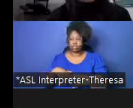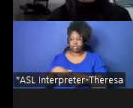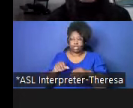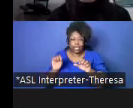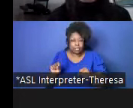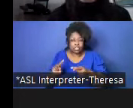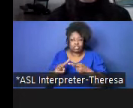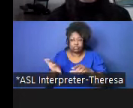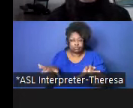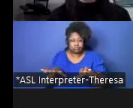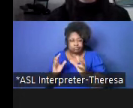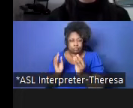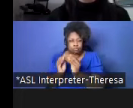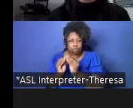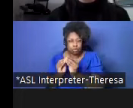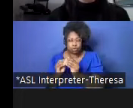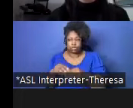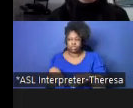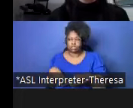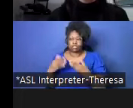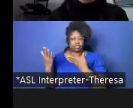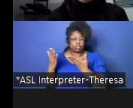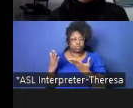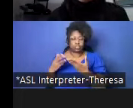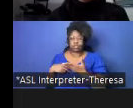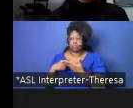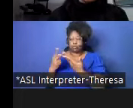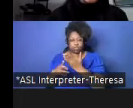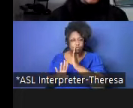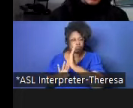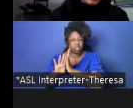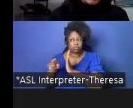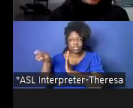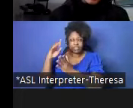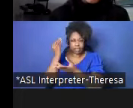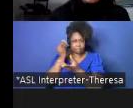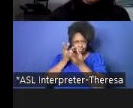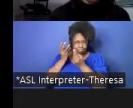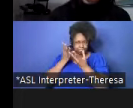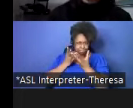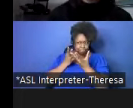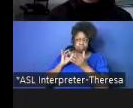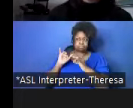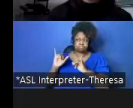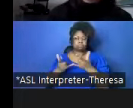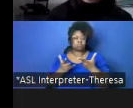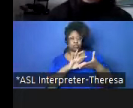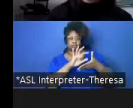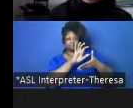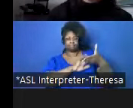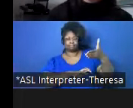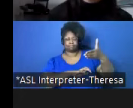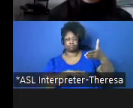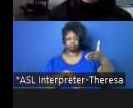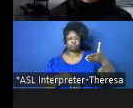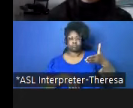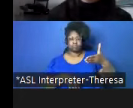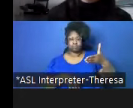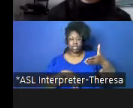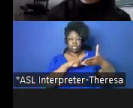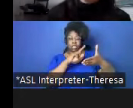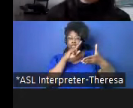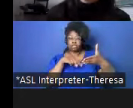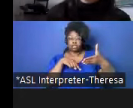and governance, and service and program development. And so you can also think of these